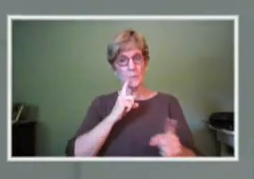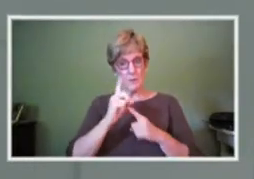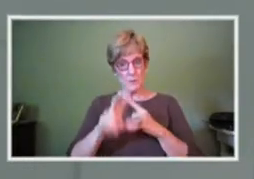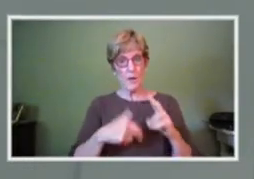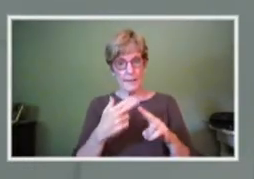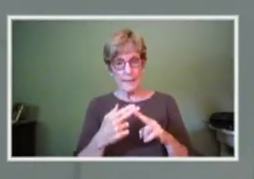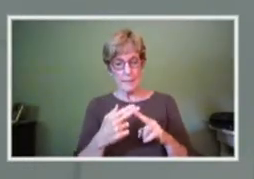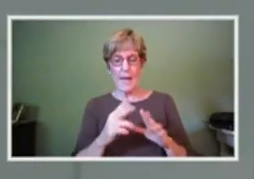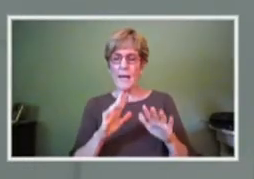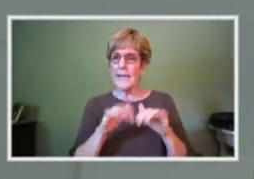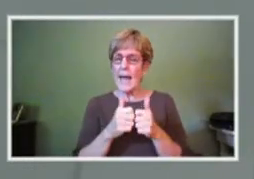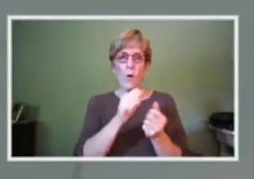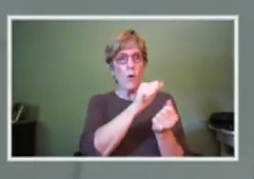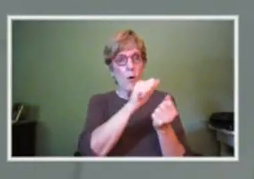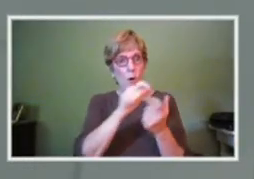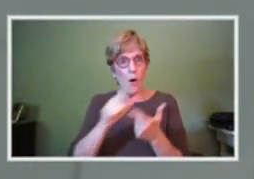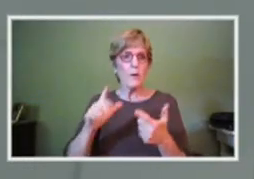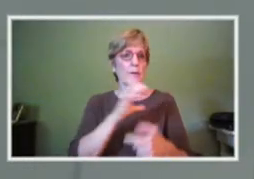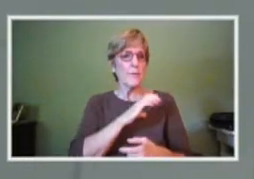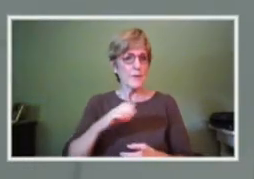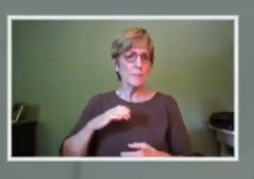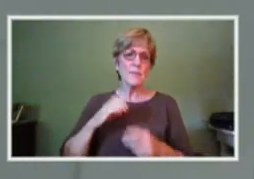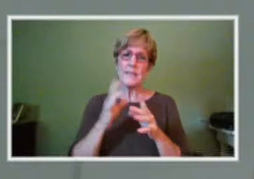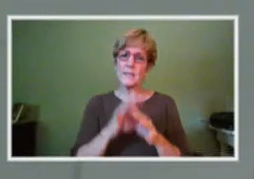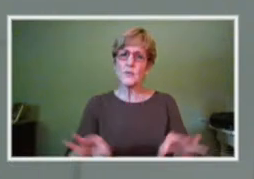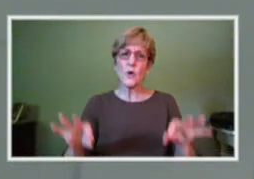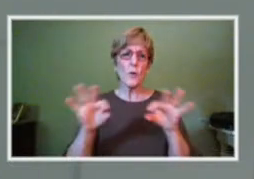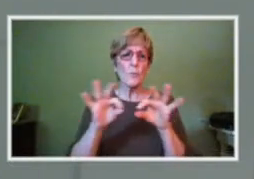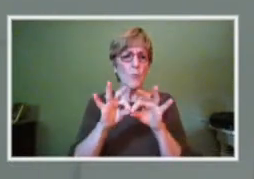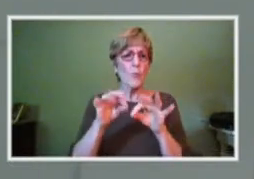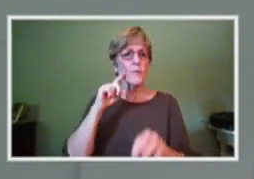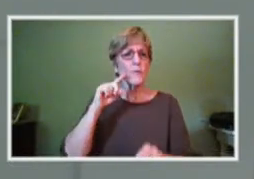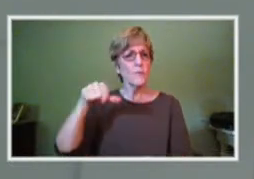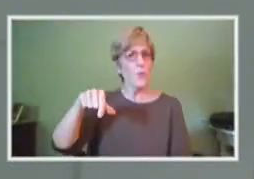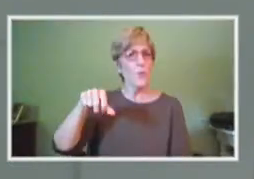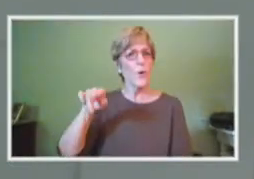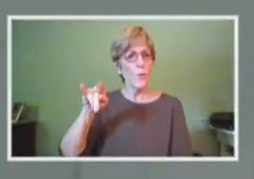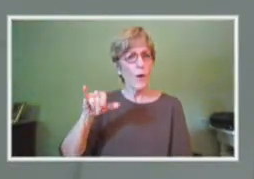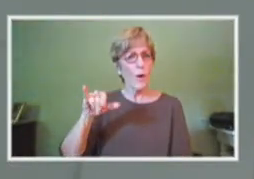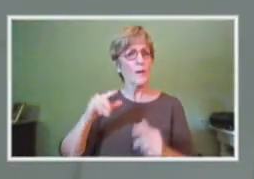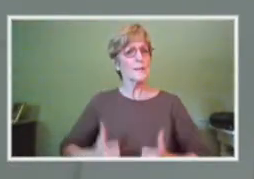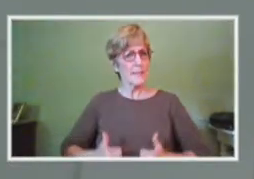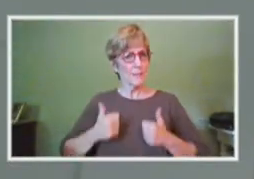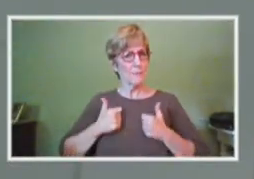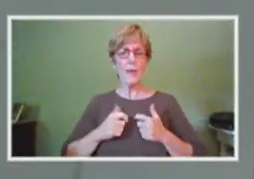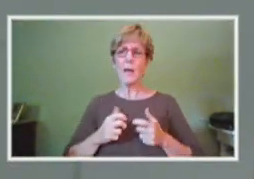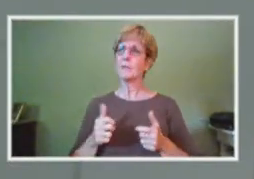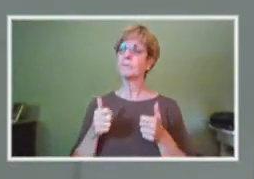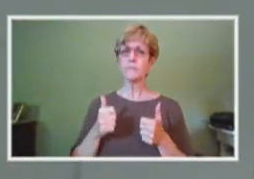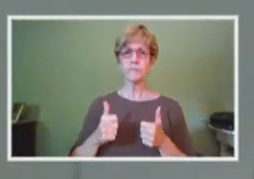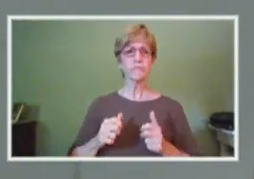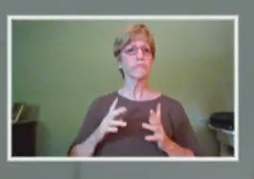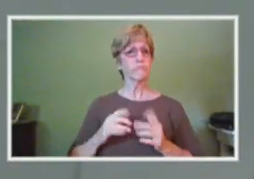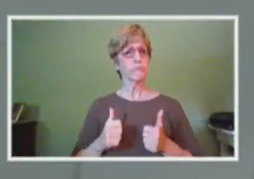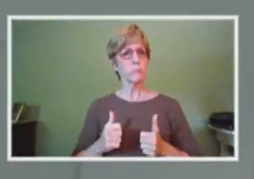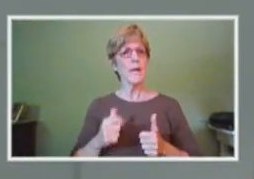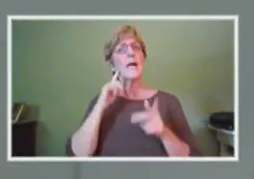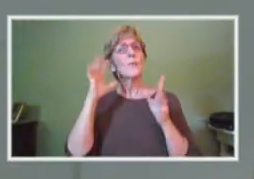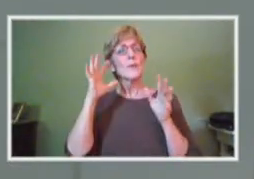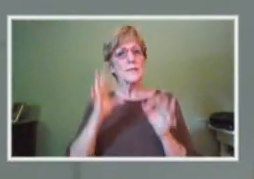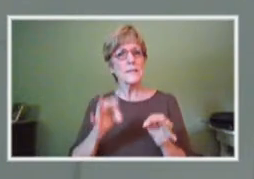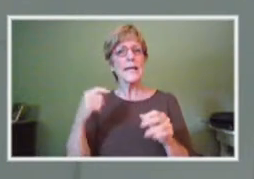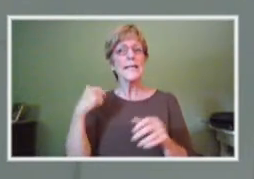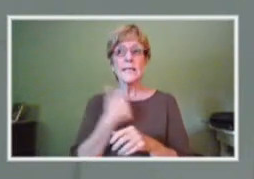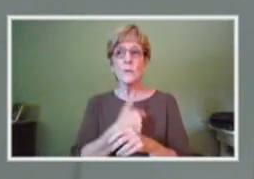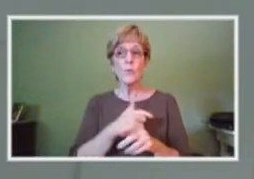how all of our committees are important to quality of life, and we're going to have the opportunity to actually determine if we could work as